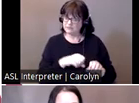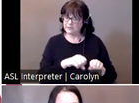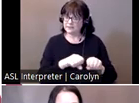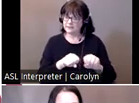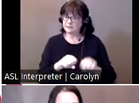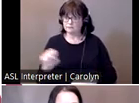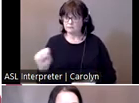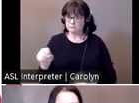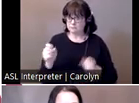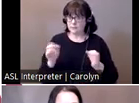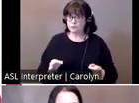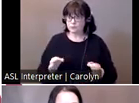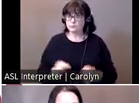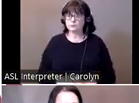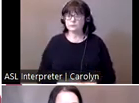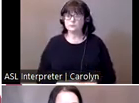Absolutely.